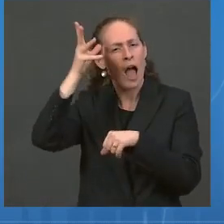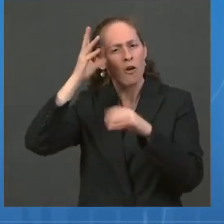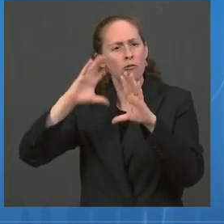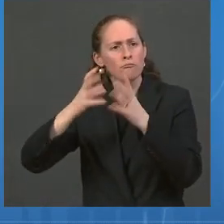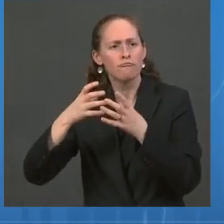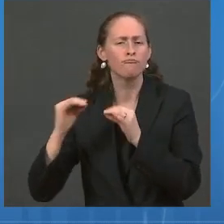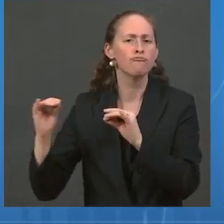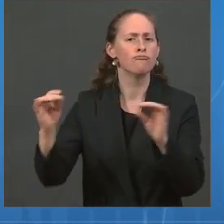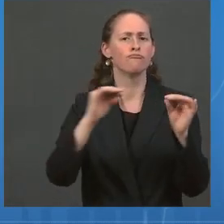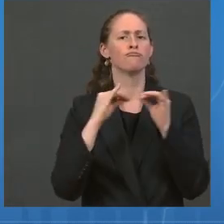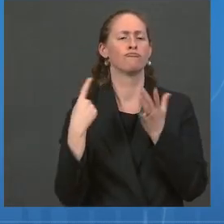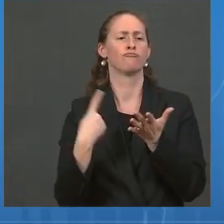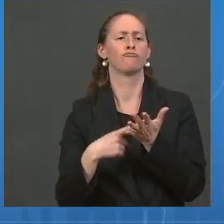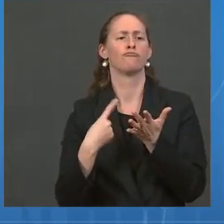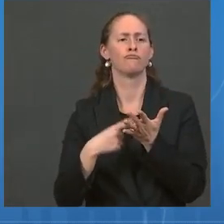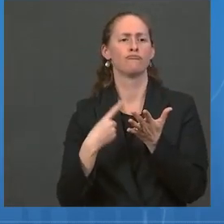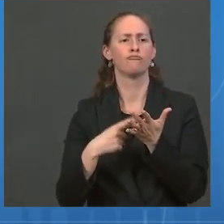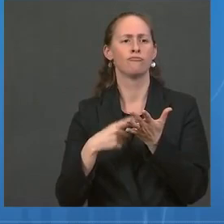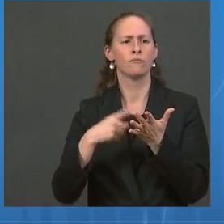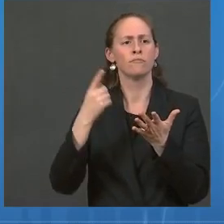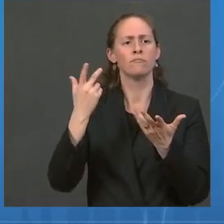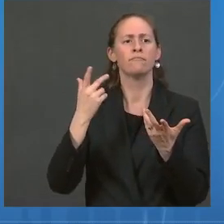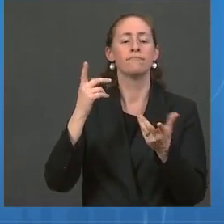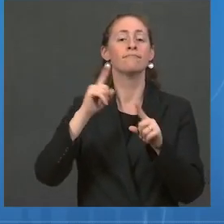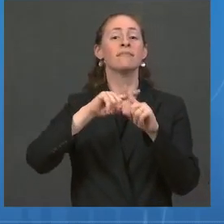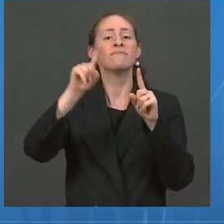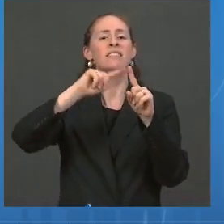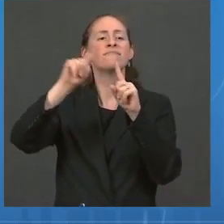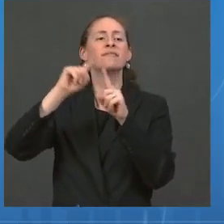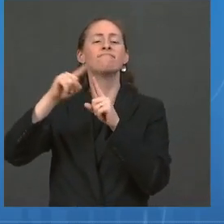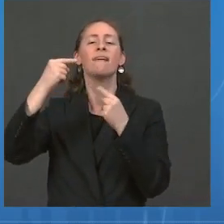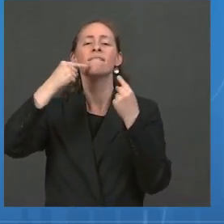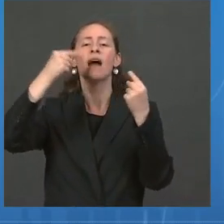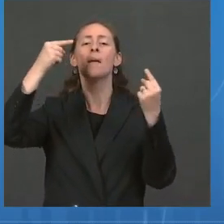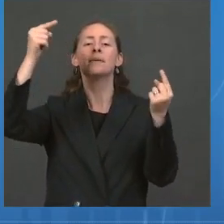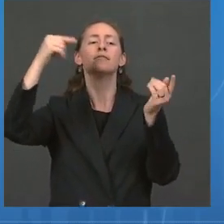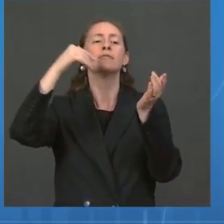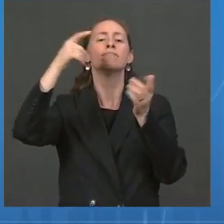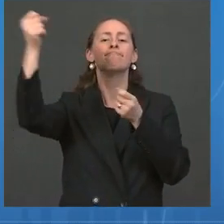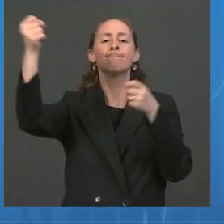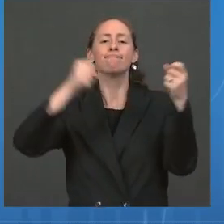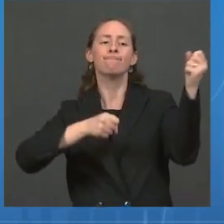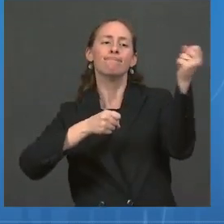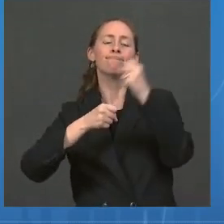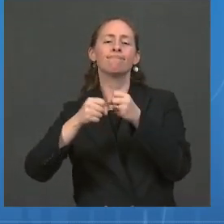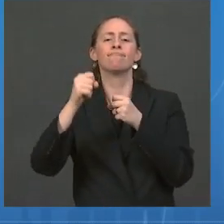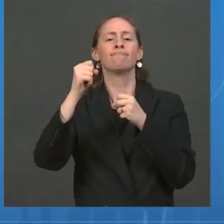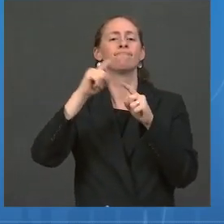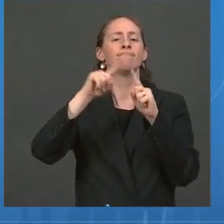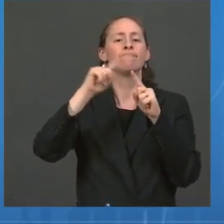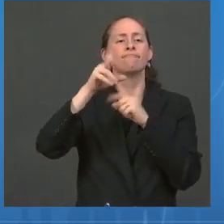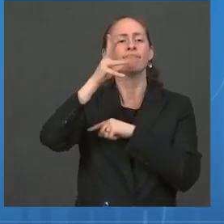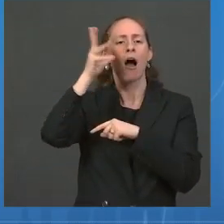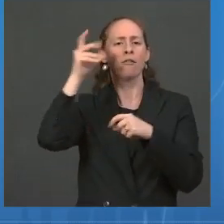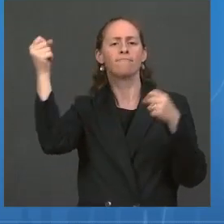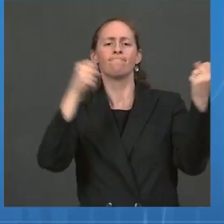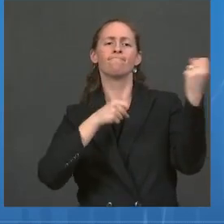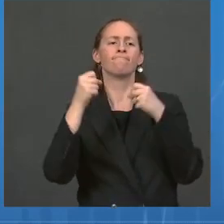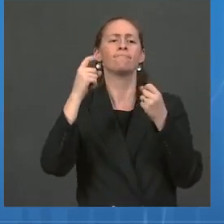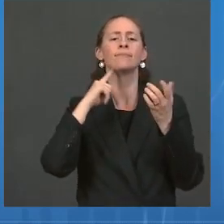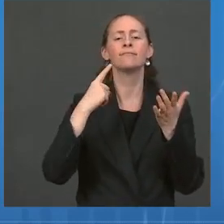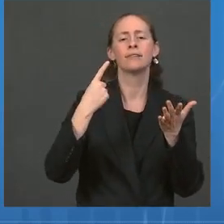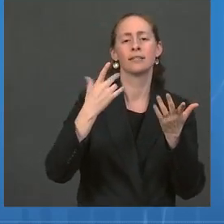experts, including pediatricians and family doctors, trusted parents, and other outside stakeholders who will amplify